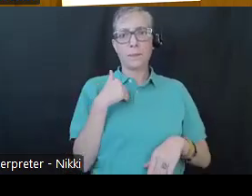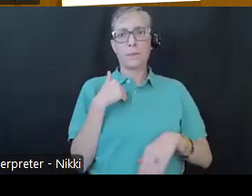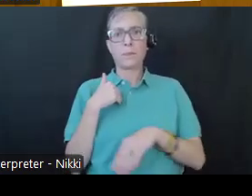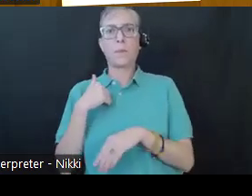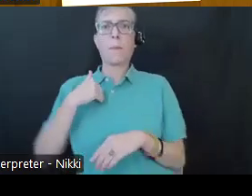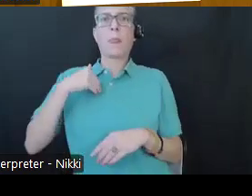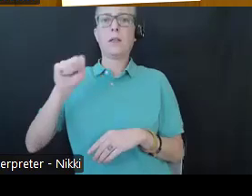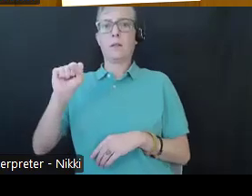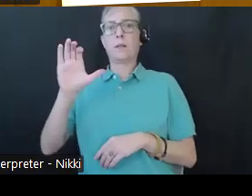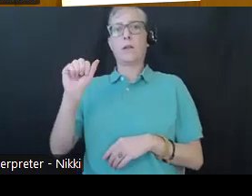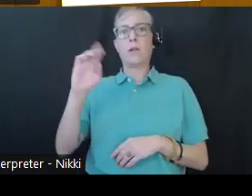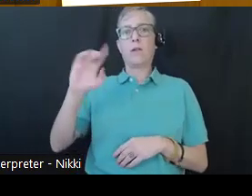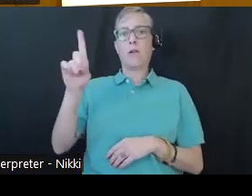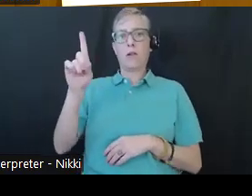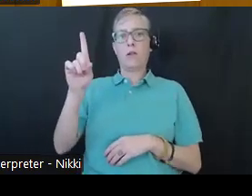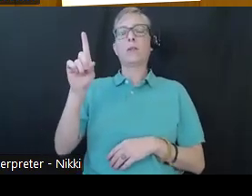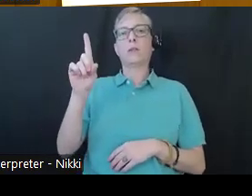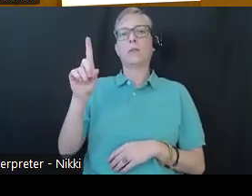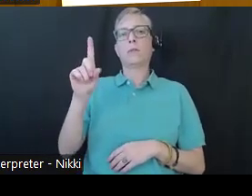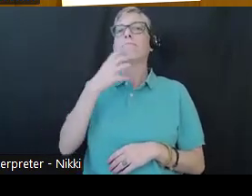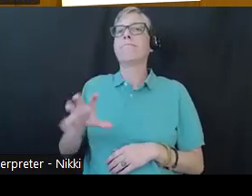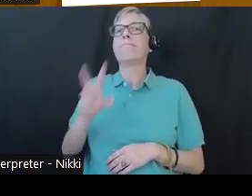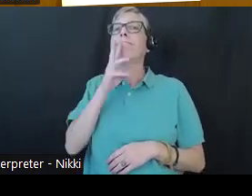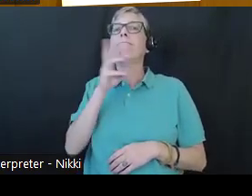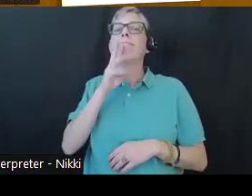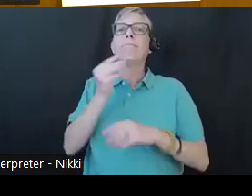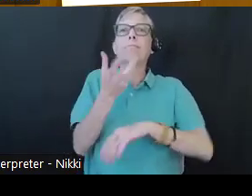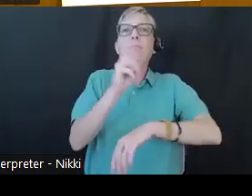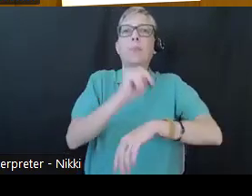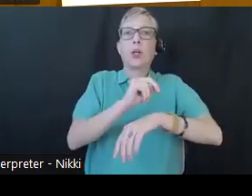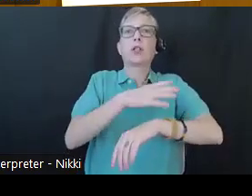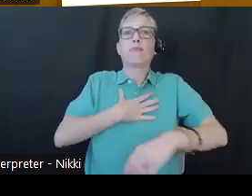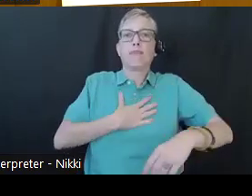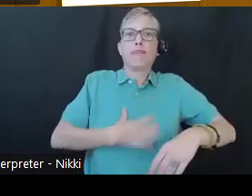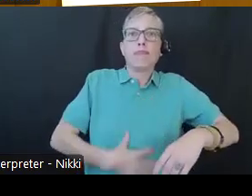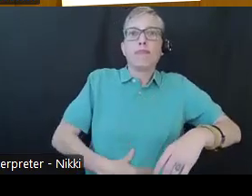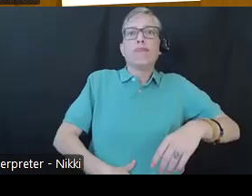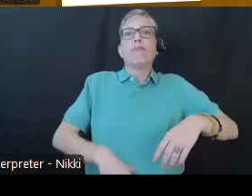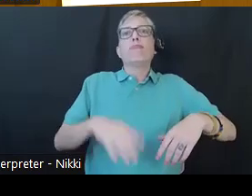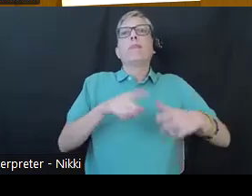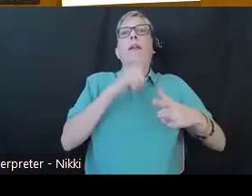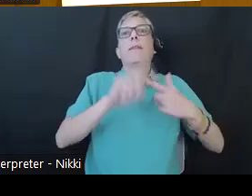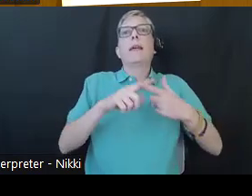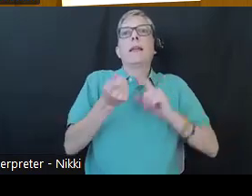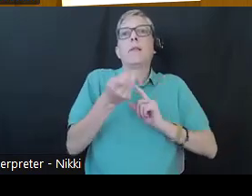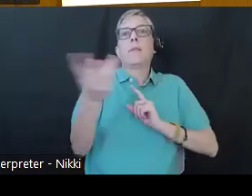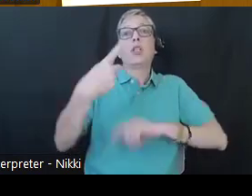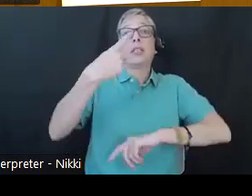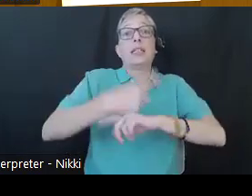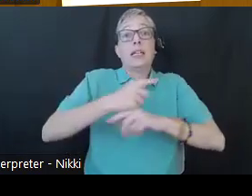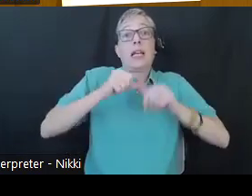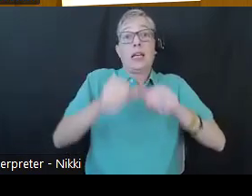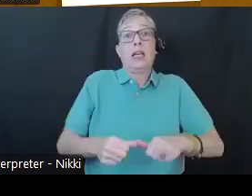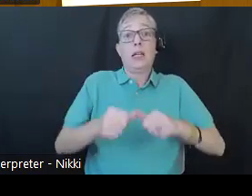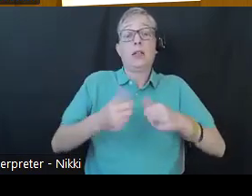scald burn. They put the multi-day dressing on it, and the lower picture there is what it looked like 7 days later. So this allowed the child to go